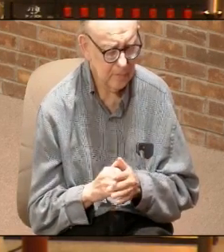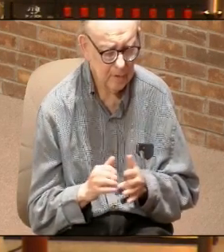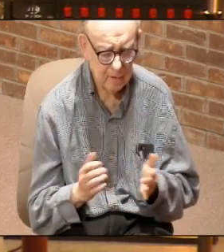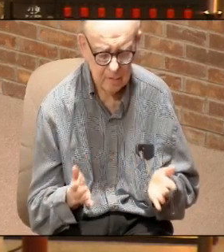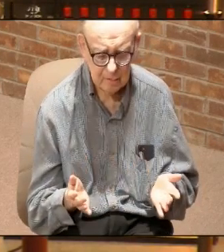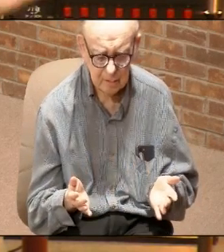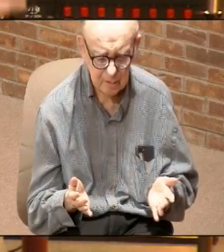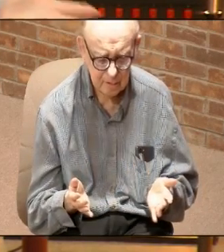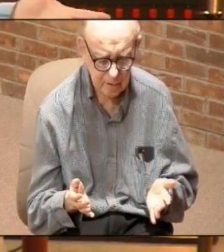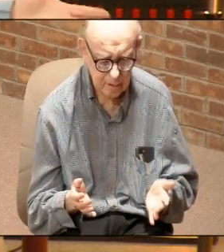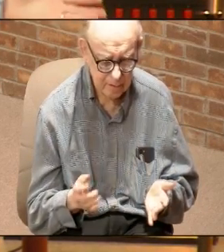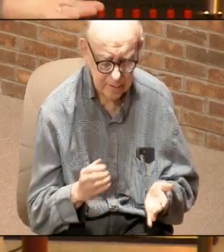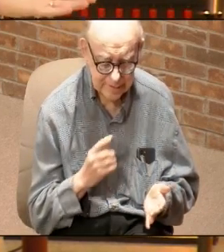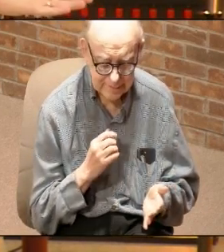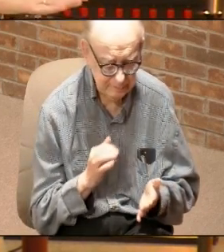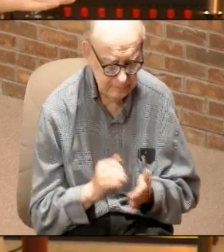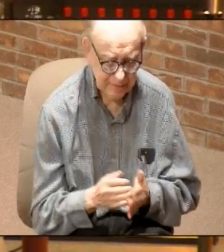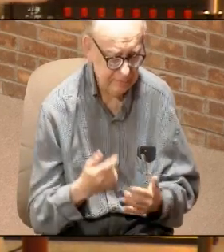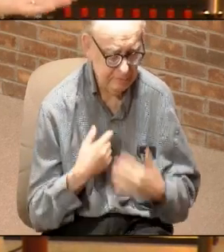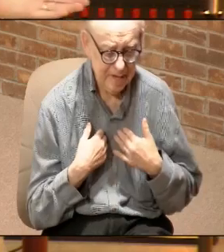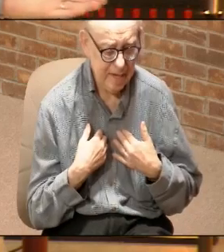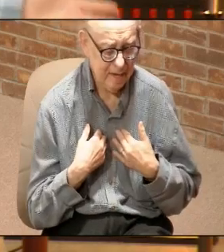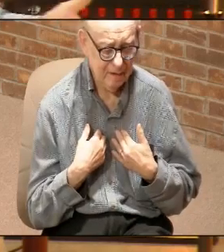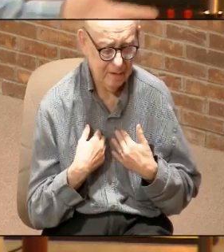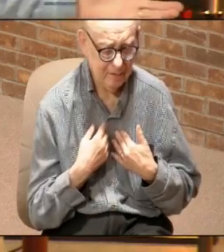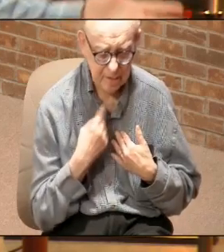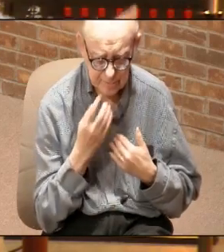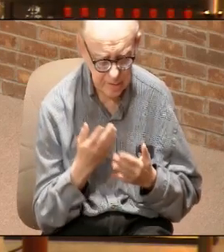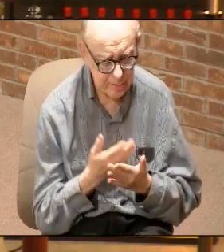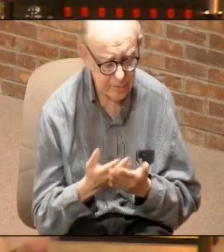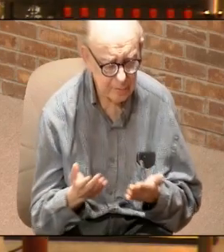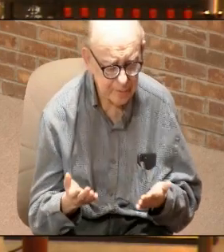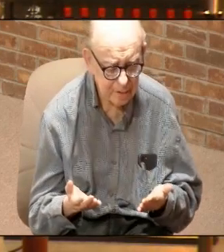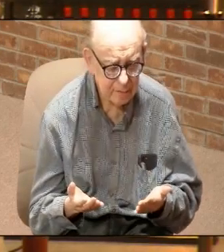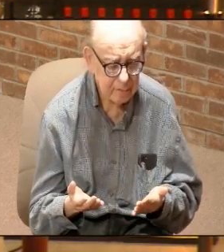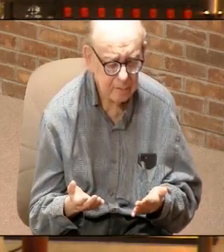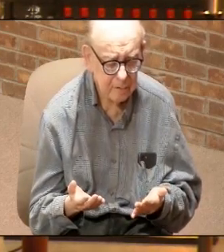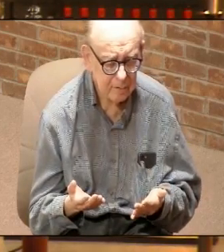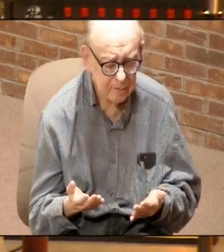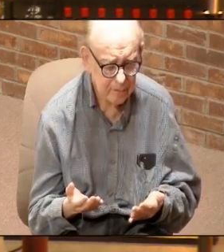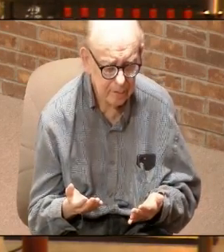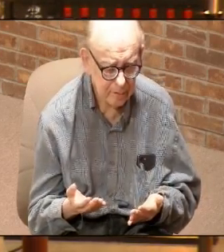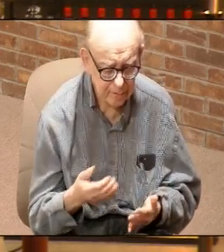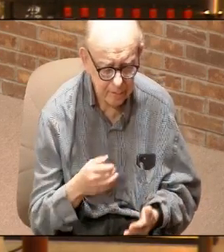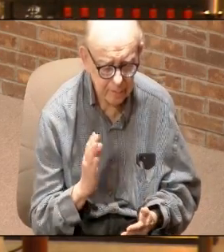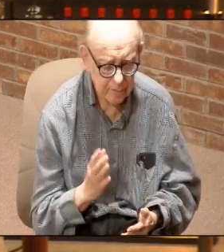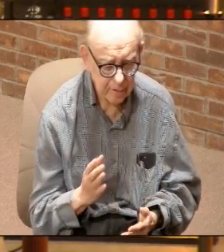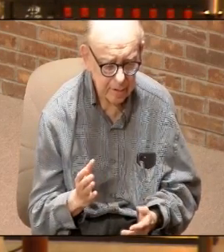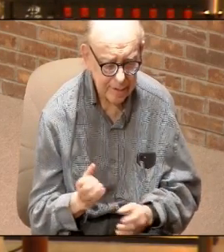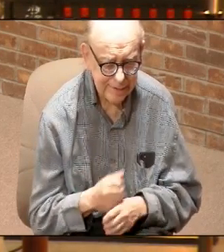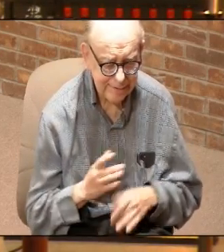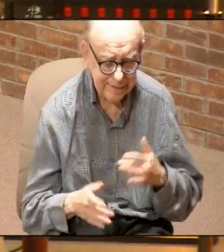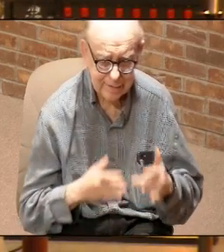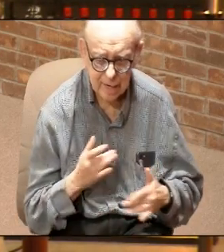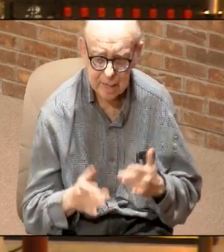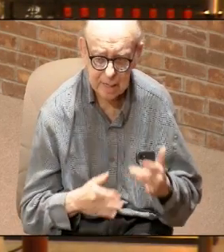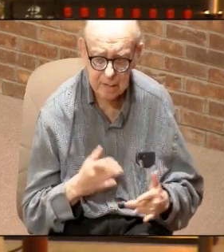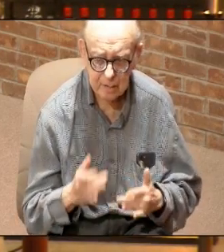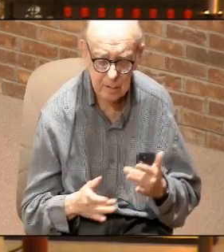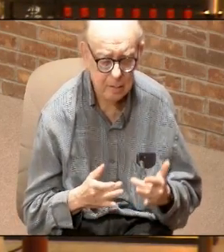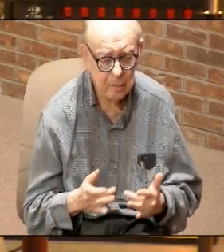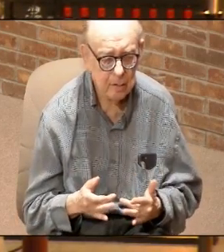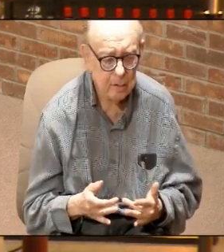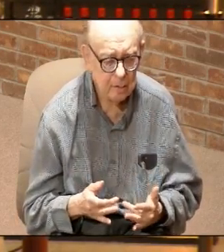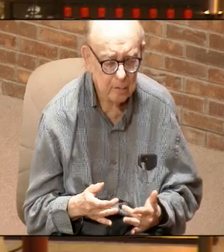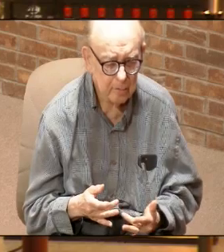just who I am. Well, can I tell you something? God gets excited